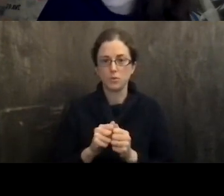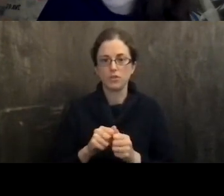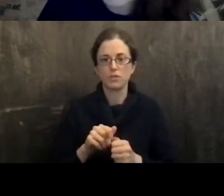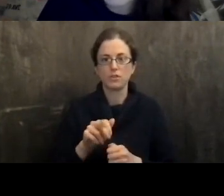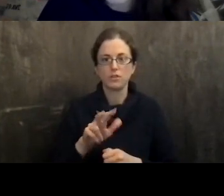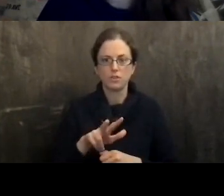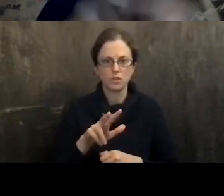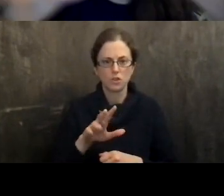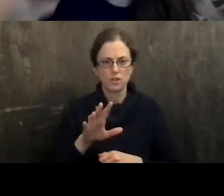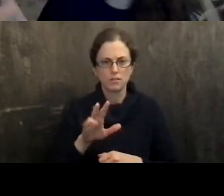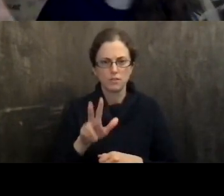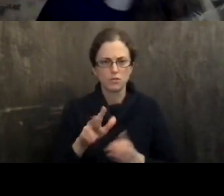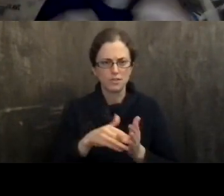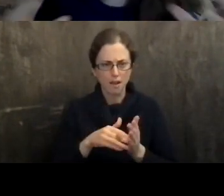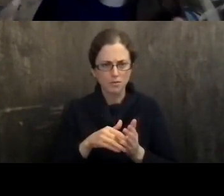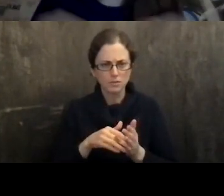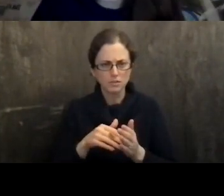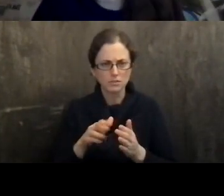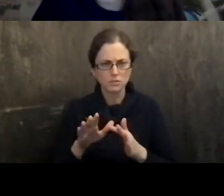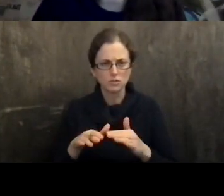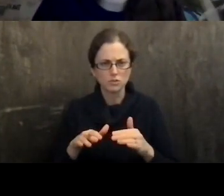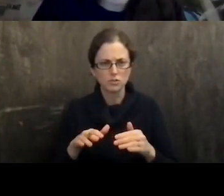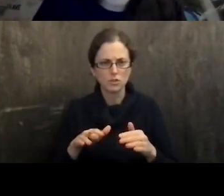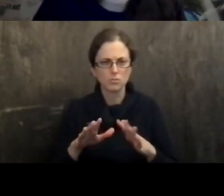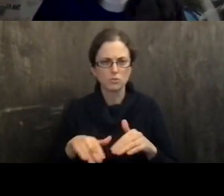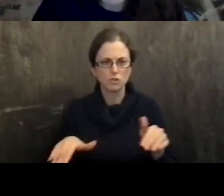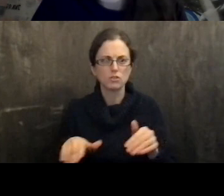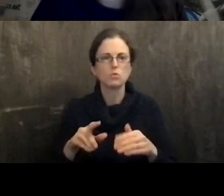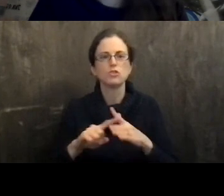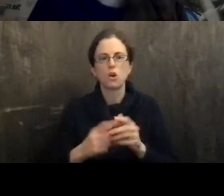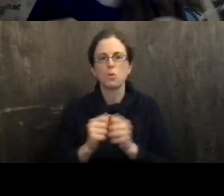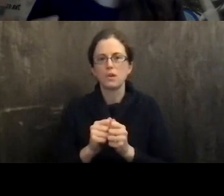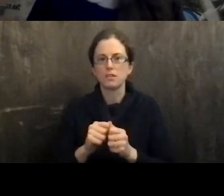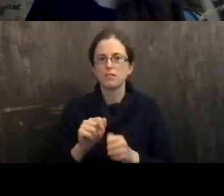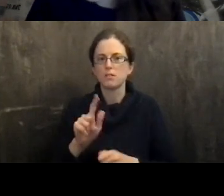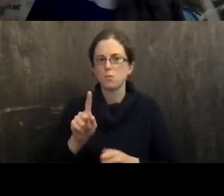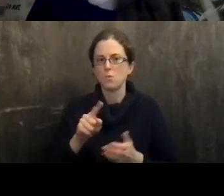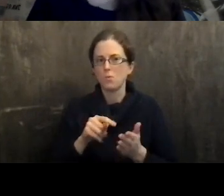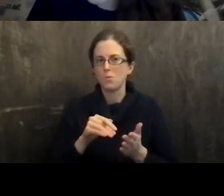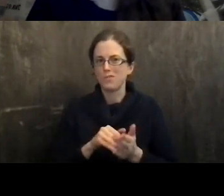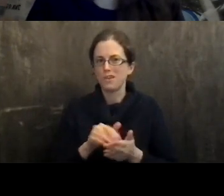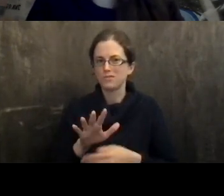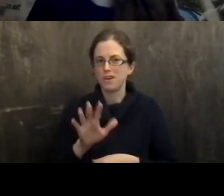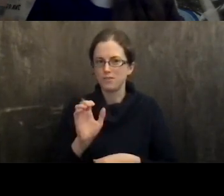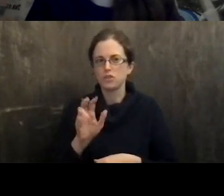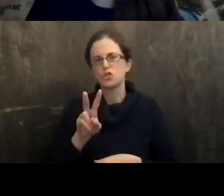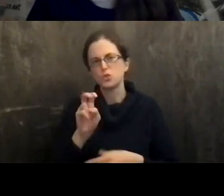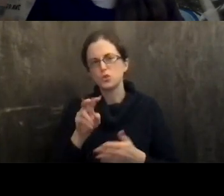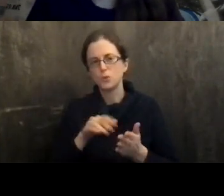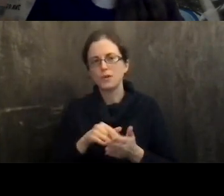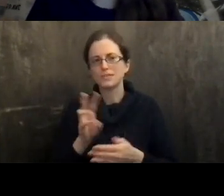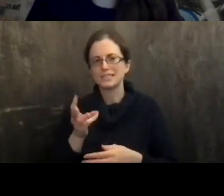2,379 participants to expand it for safety, okay? What they saw in those